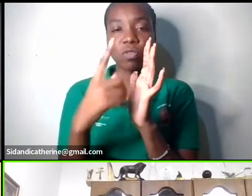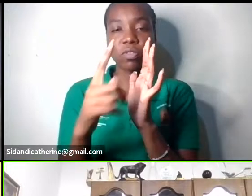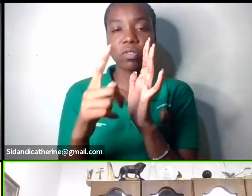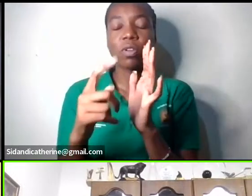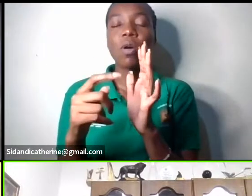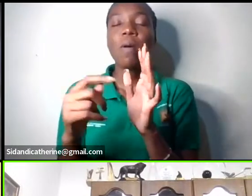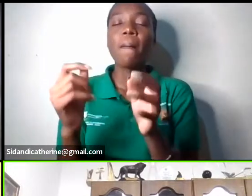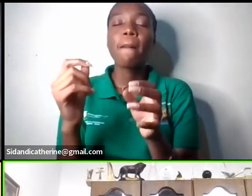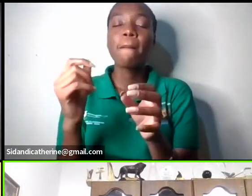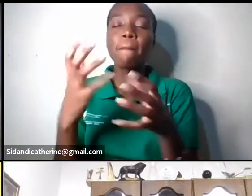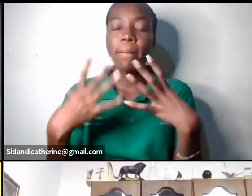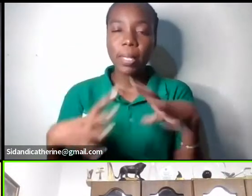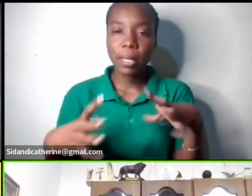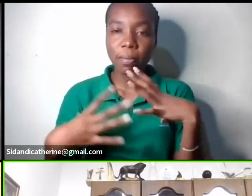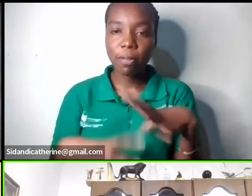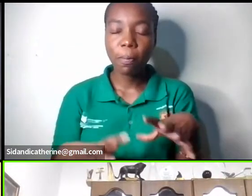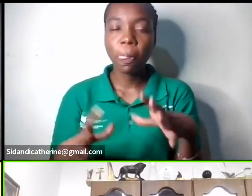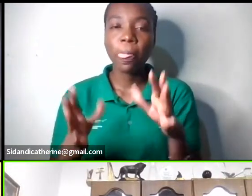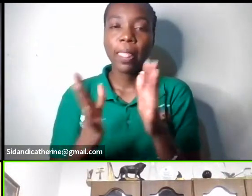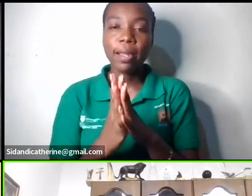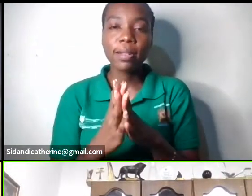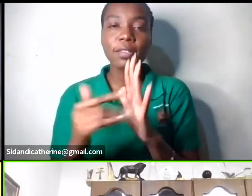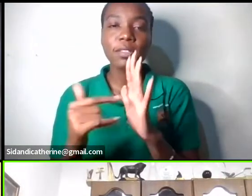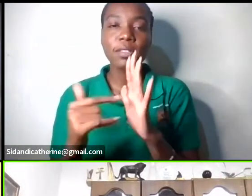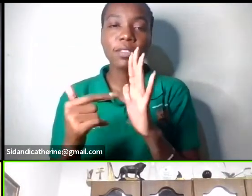also at a rate that will spur the economy.